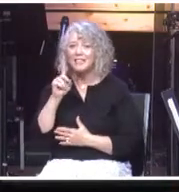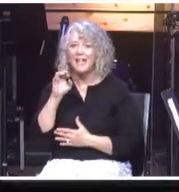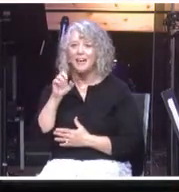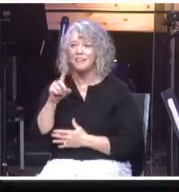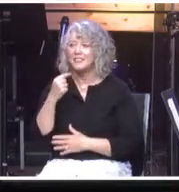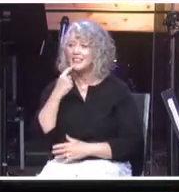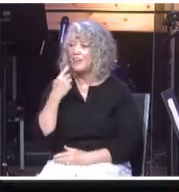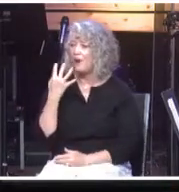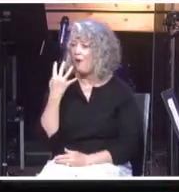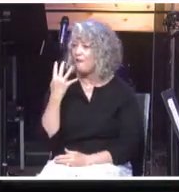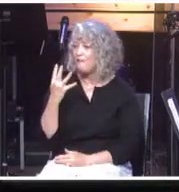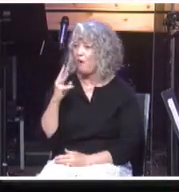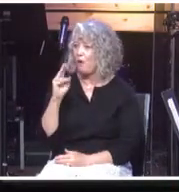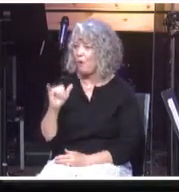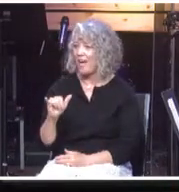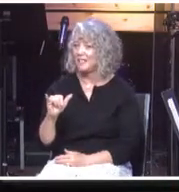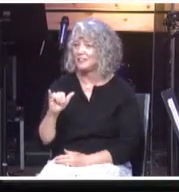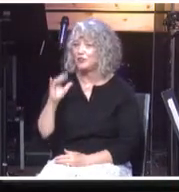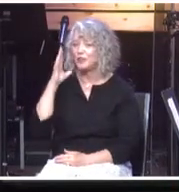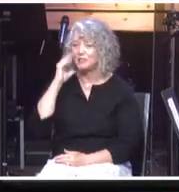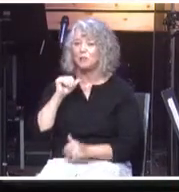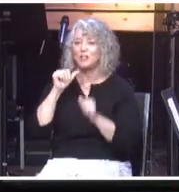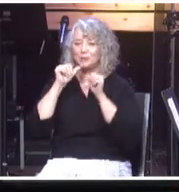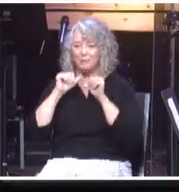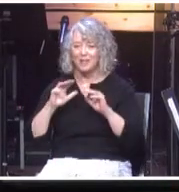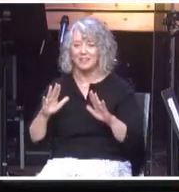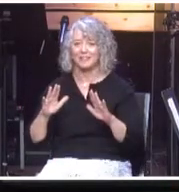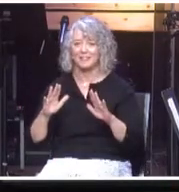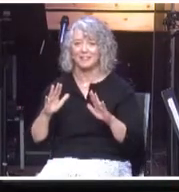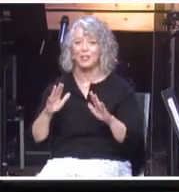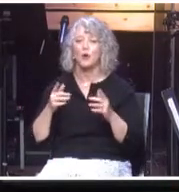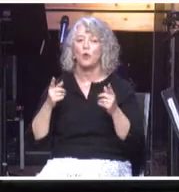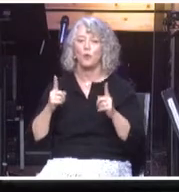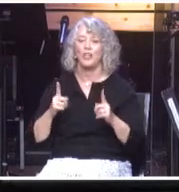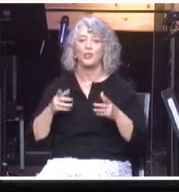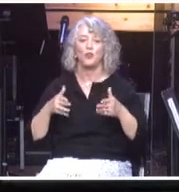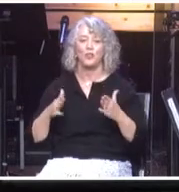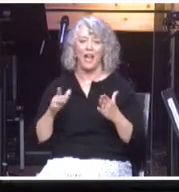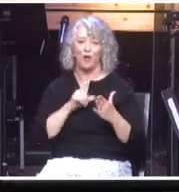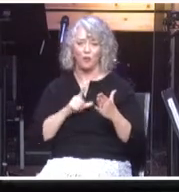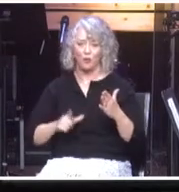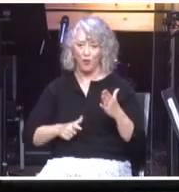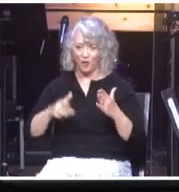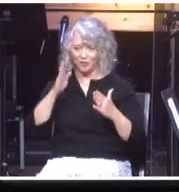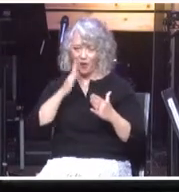are four ways in which we are blessed by being there under God's wings.